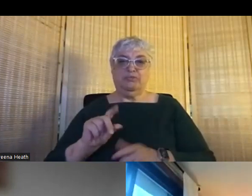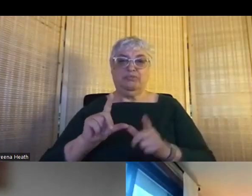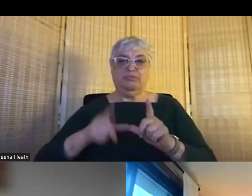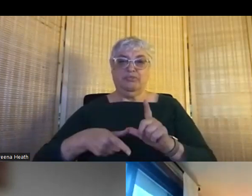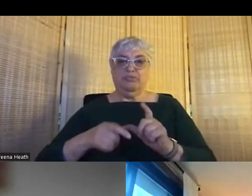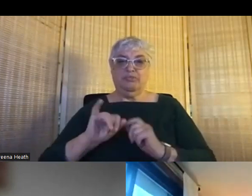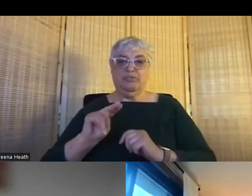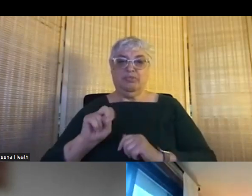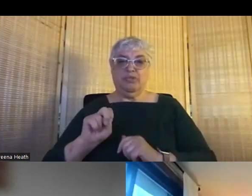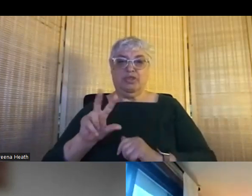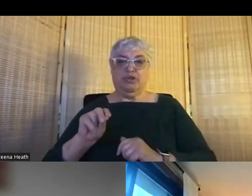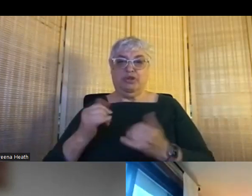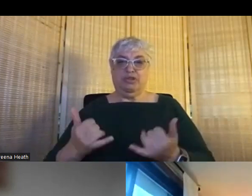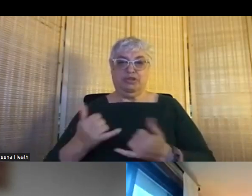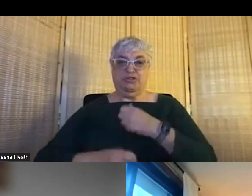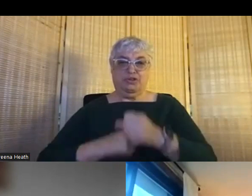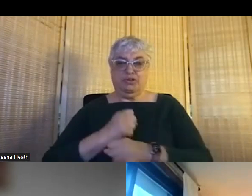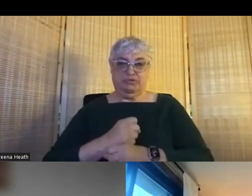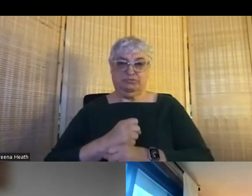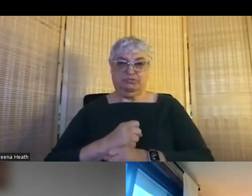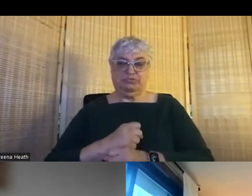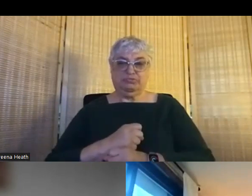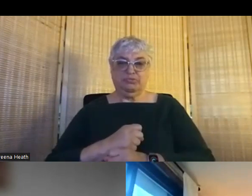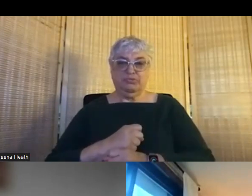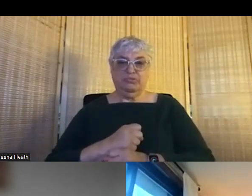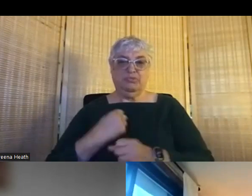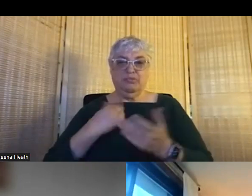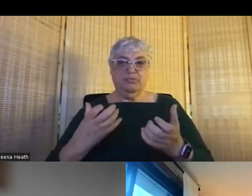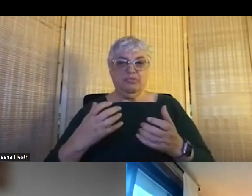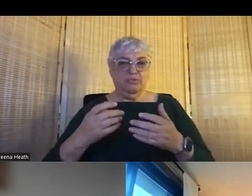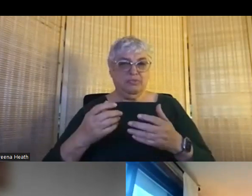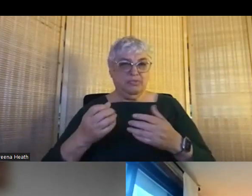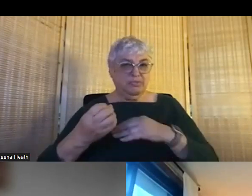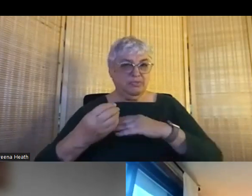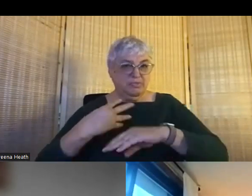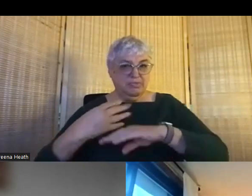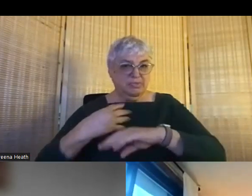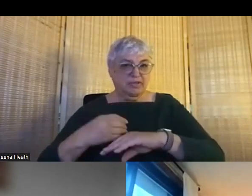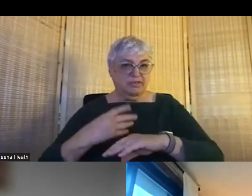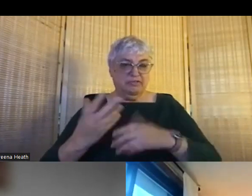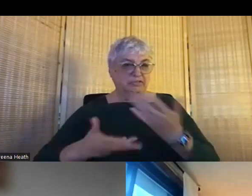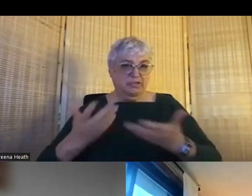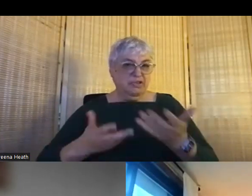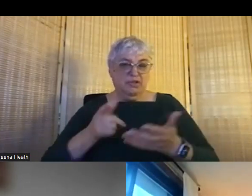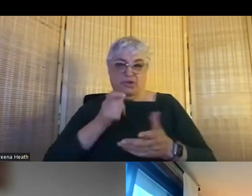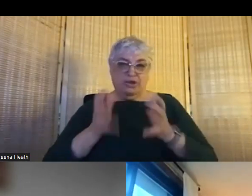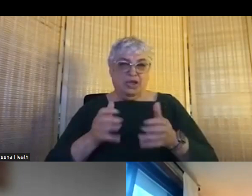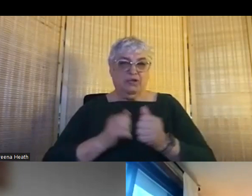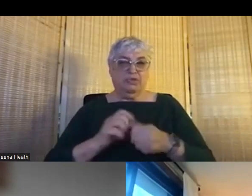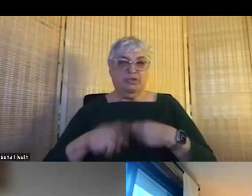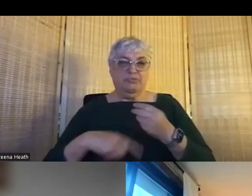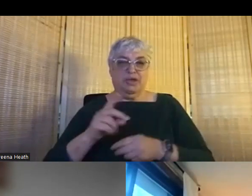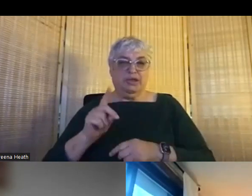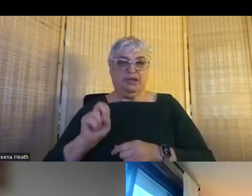30th of this year. And so I'm just trying to get some guidance on who do I talk to about